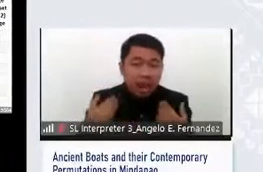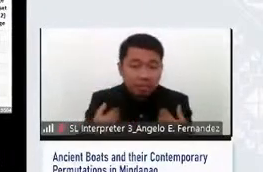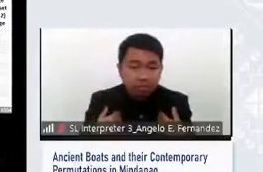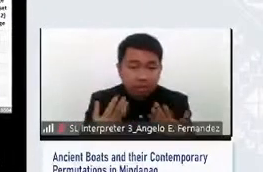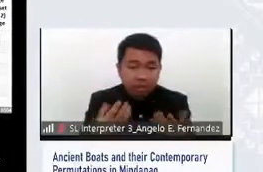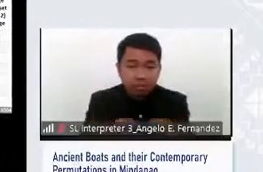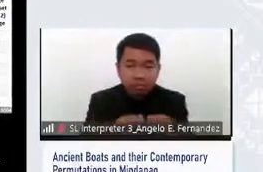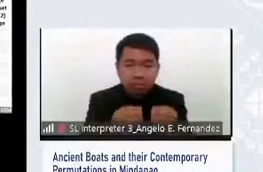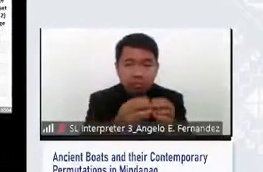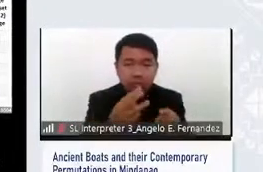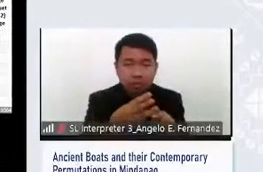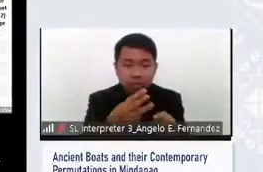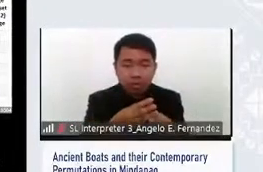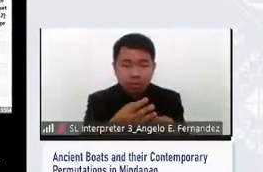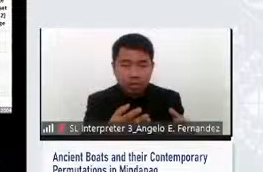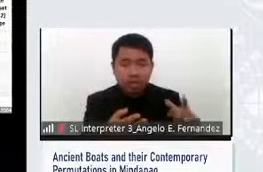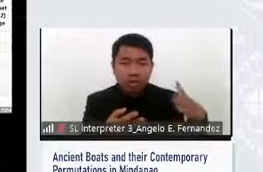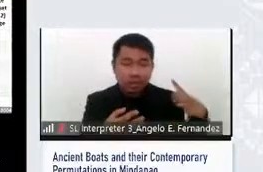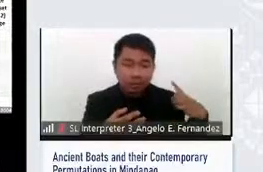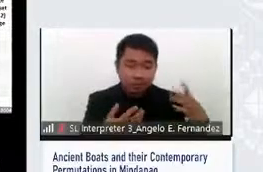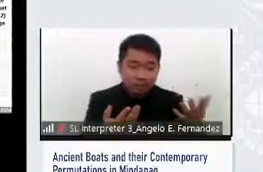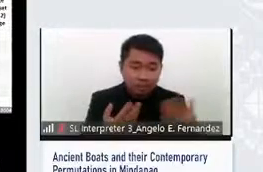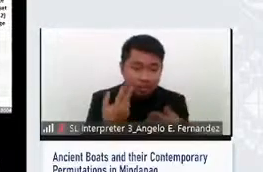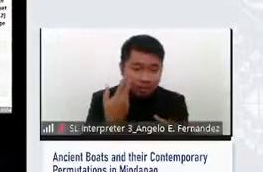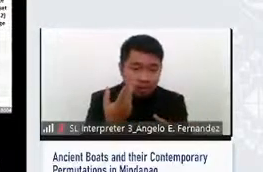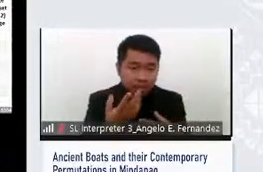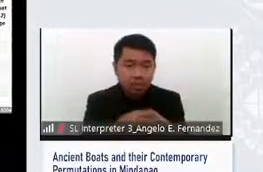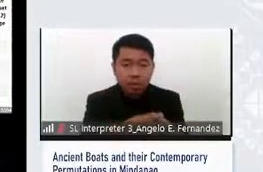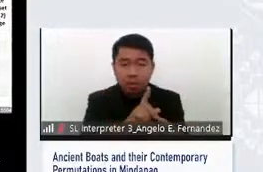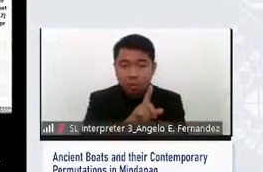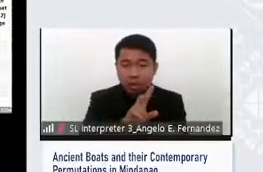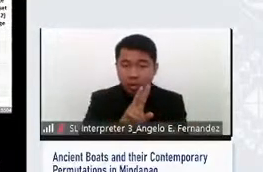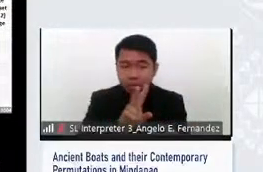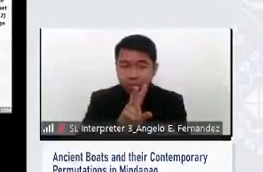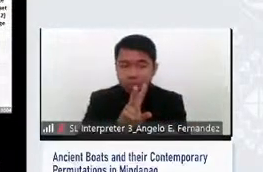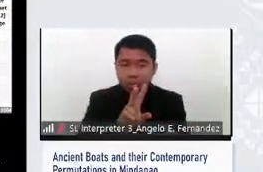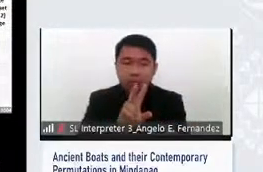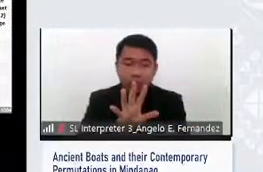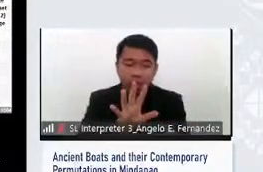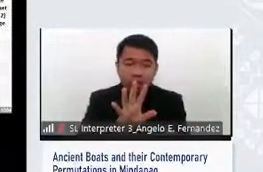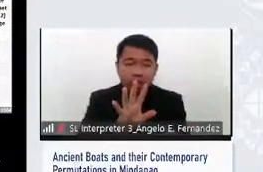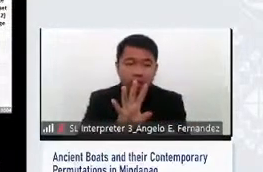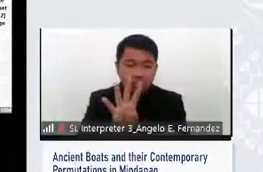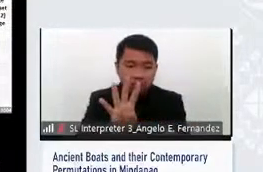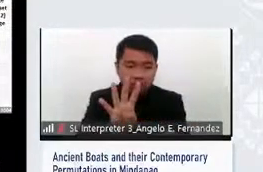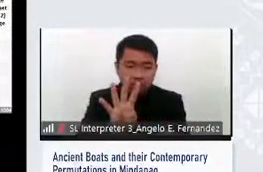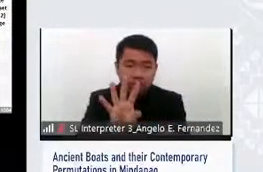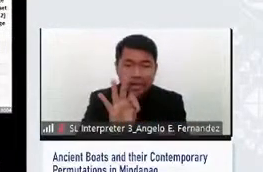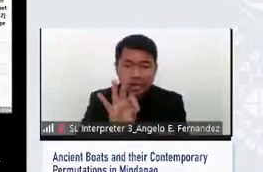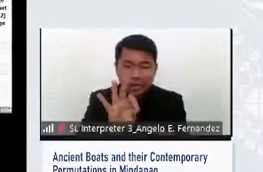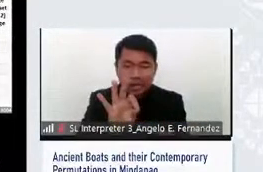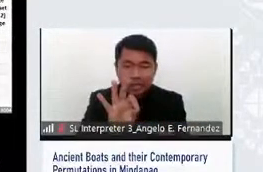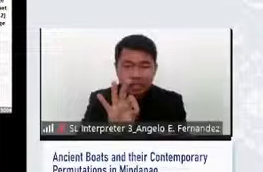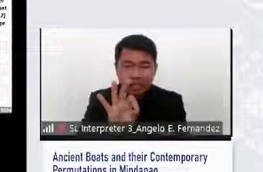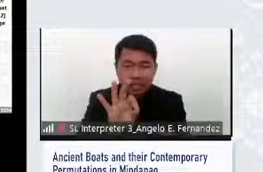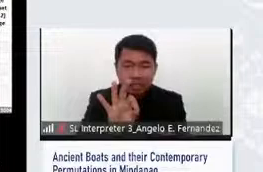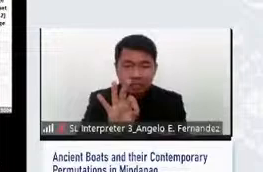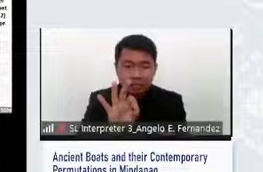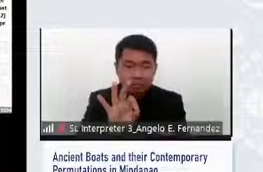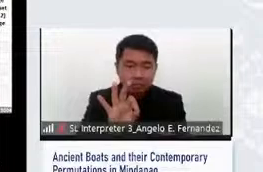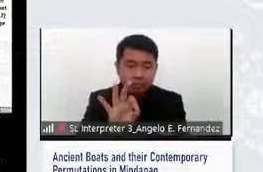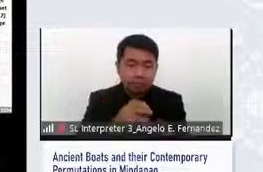the left side of your screen, Butuan Boat 1, Butuan Boat 2, Butuan Boat 5, and Butuan Boat 4, as well as Butuan Boat 9,